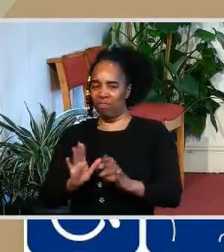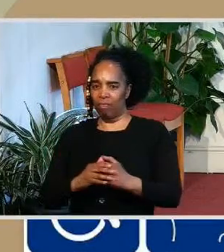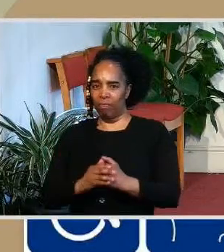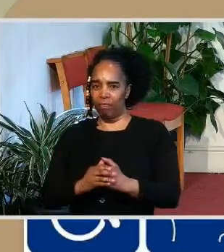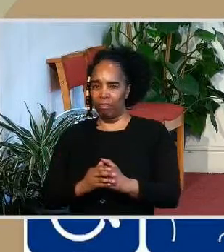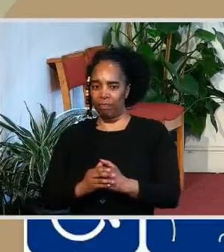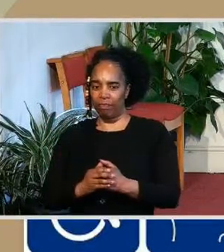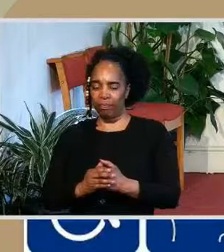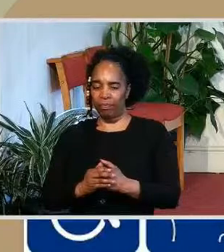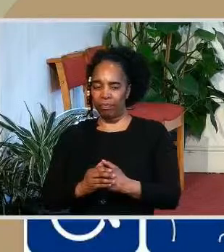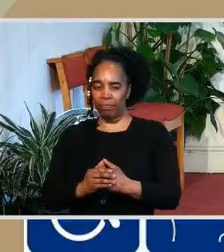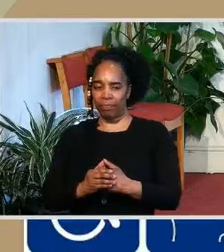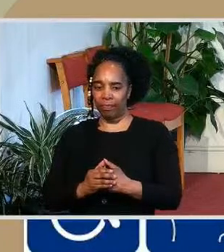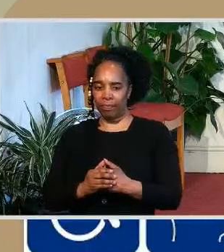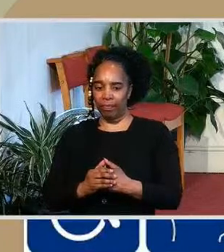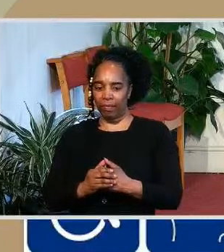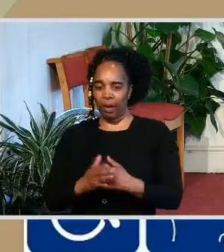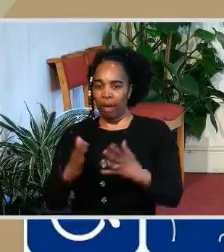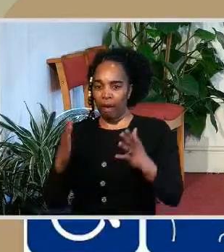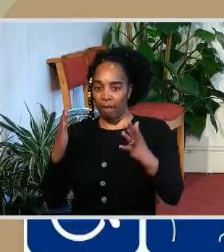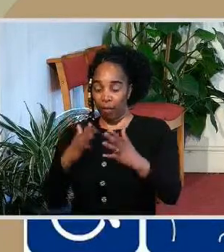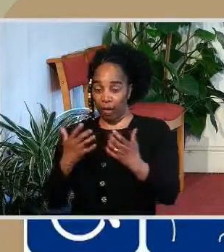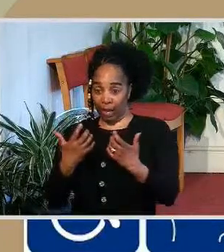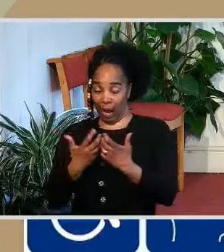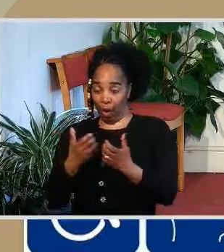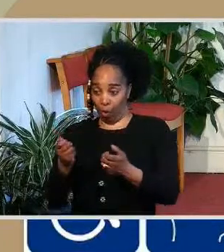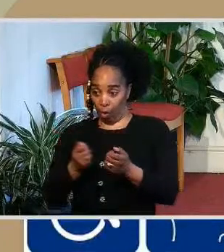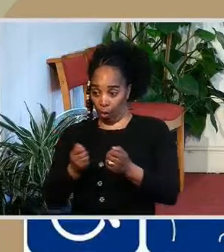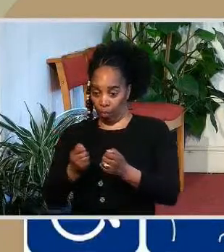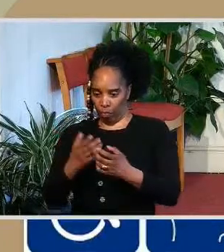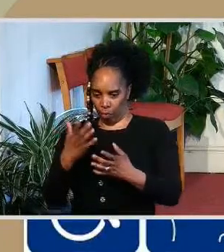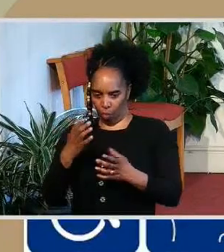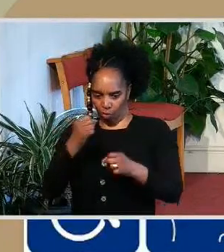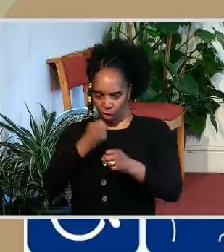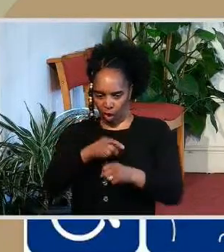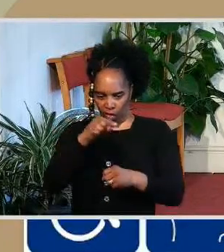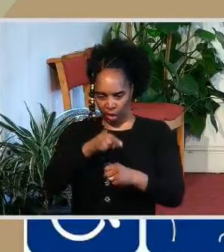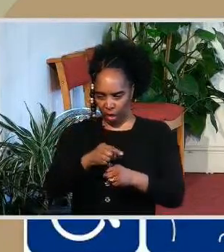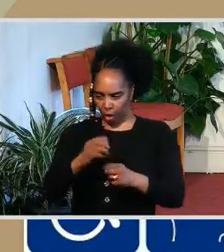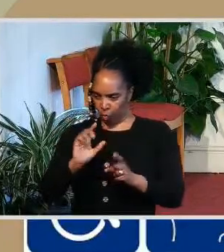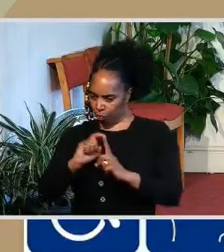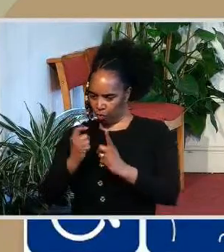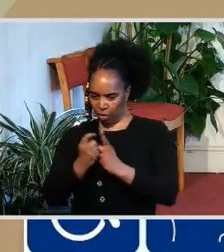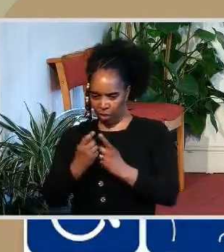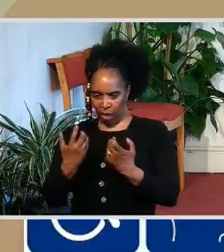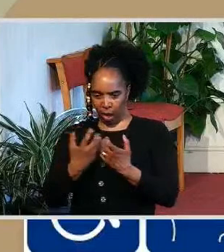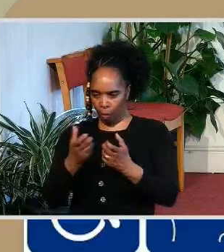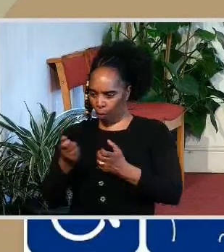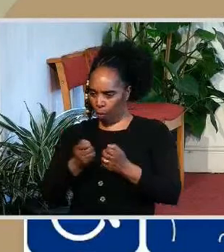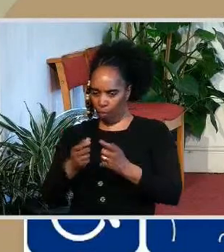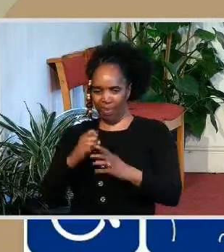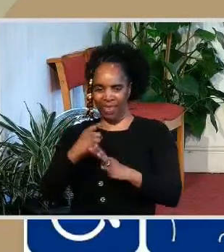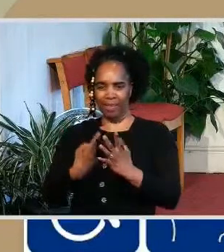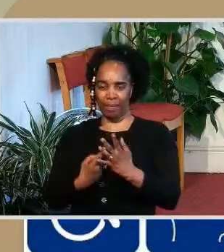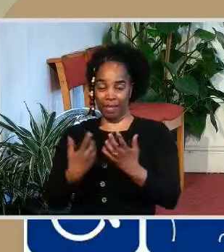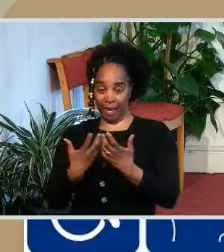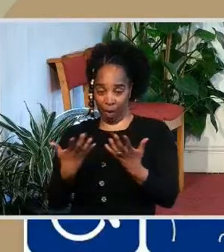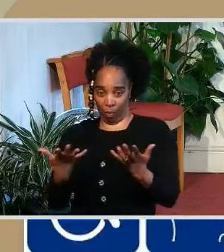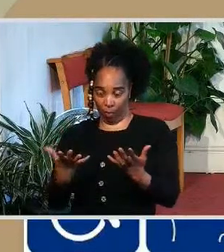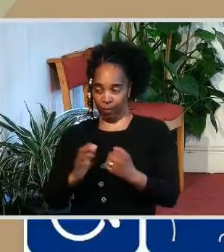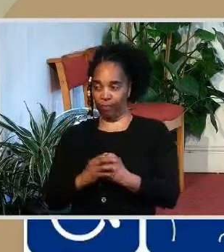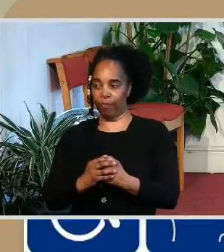at how we deal with it as a church community. But I may explain a little bit